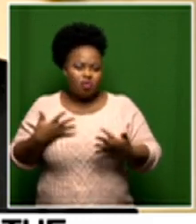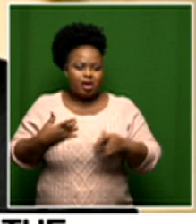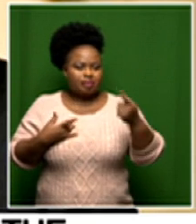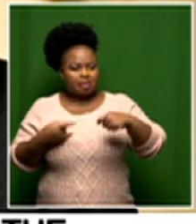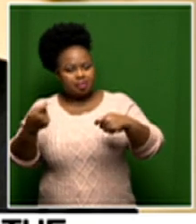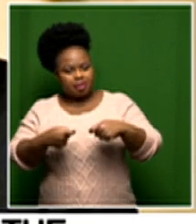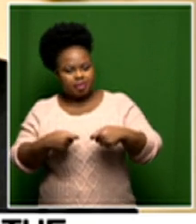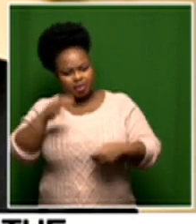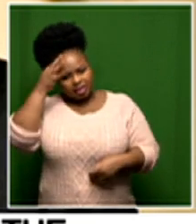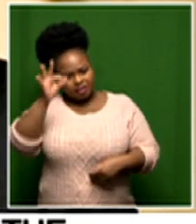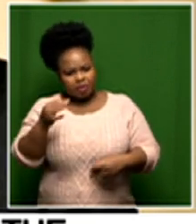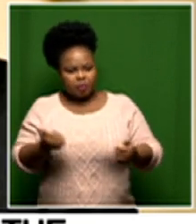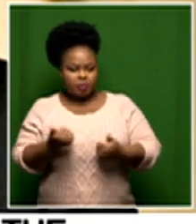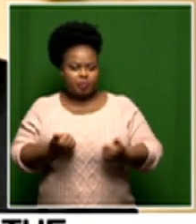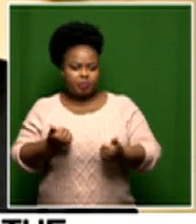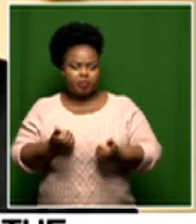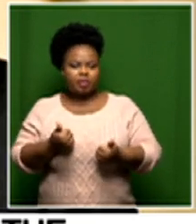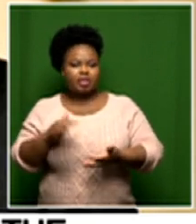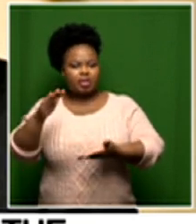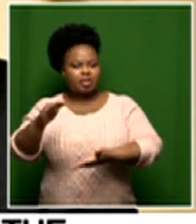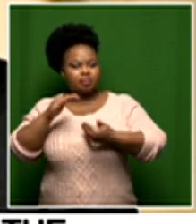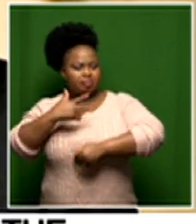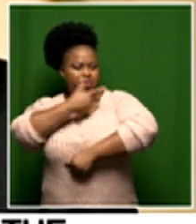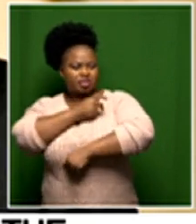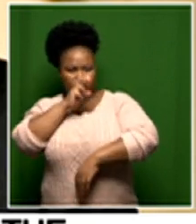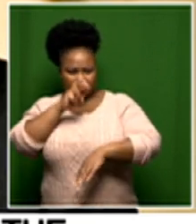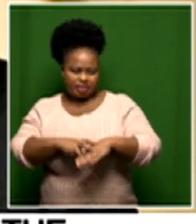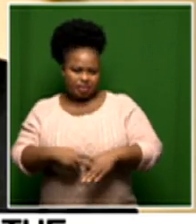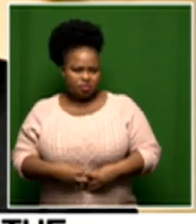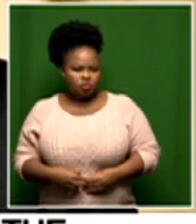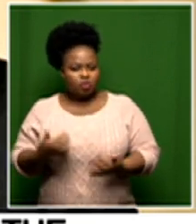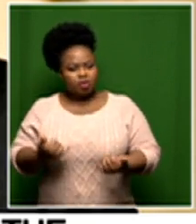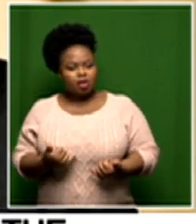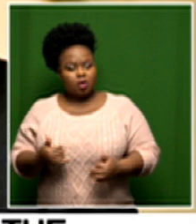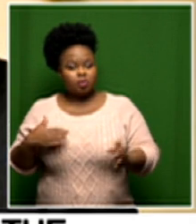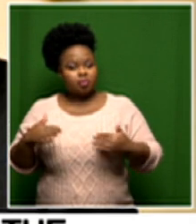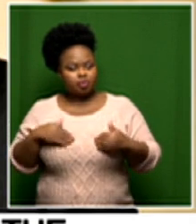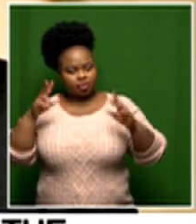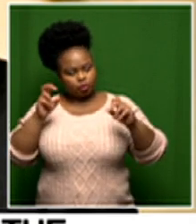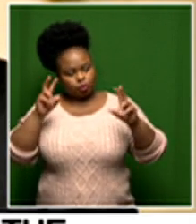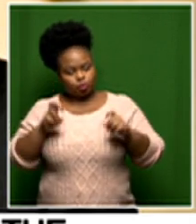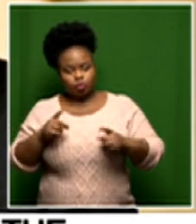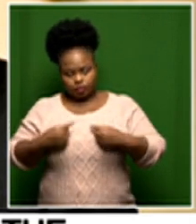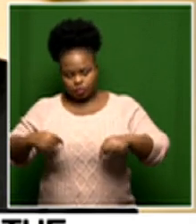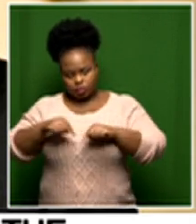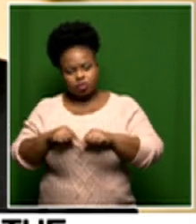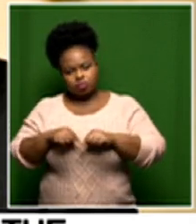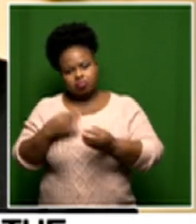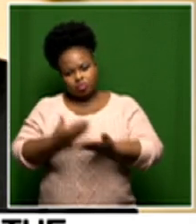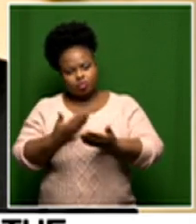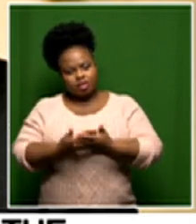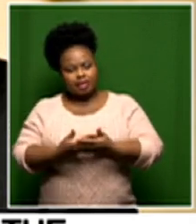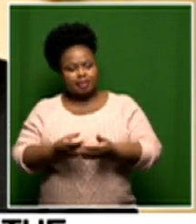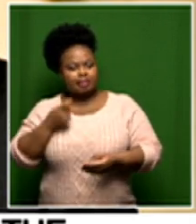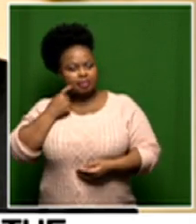on, government is already procuring the amount of vaccines that are needed. So it's an administrative issue amongst us that's going to allow us to have